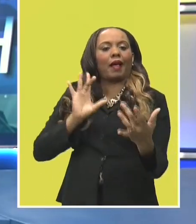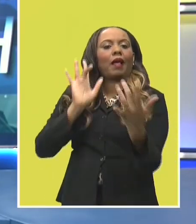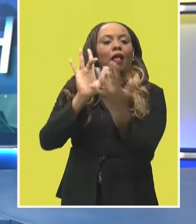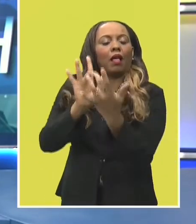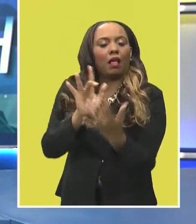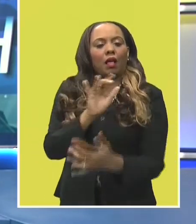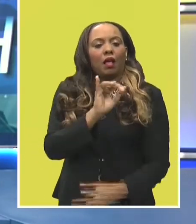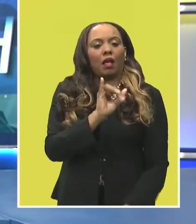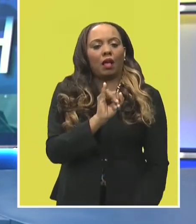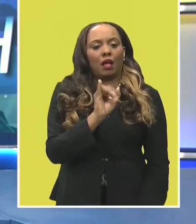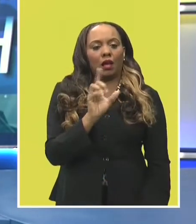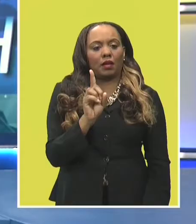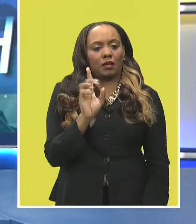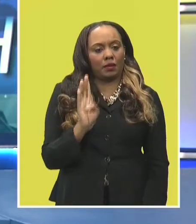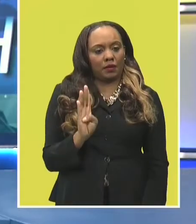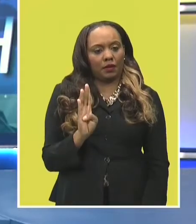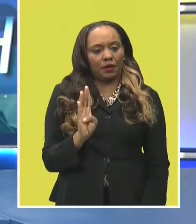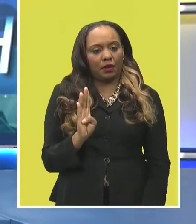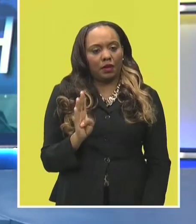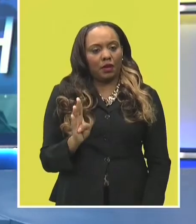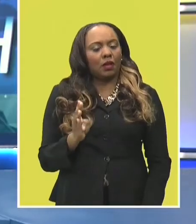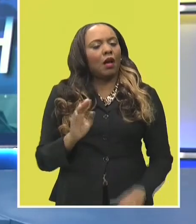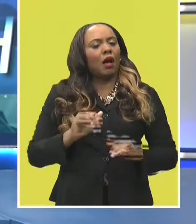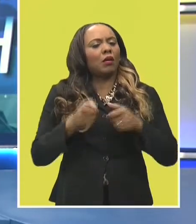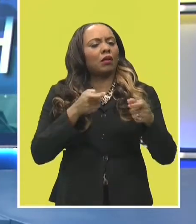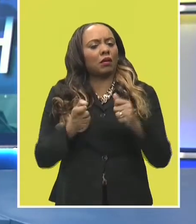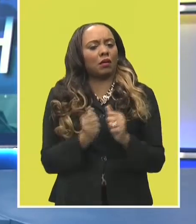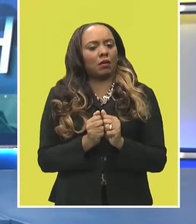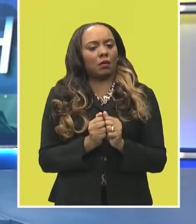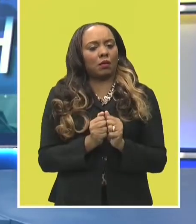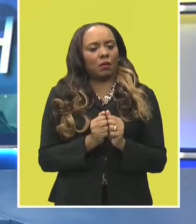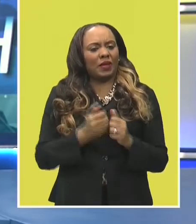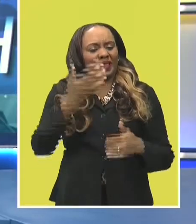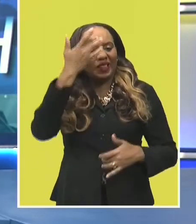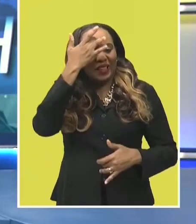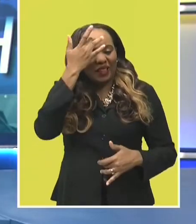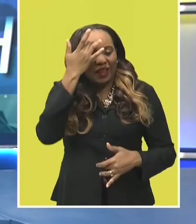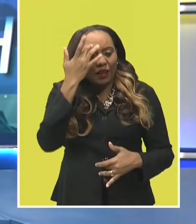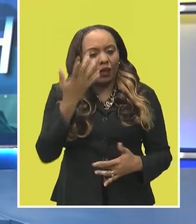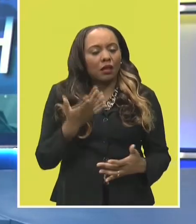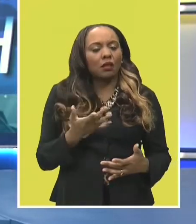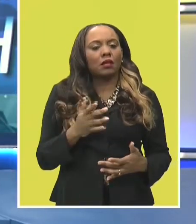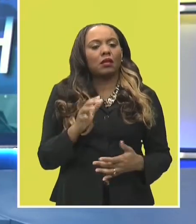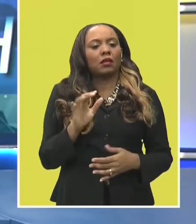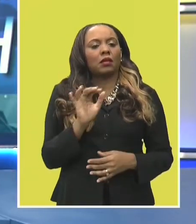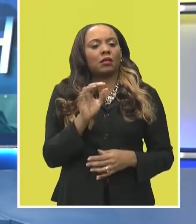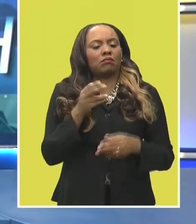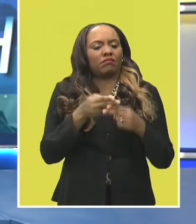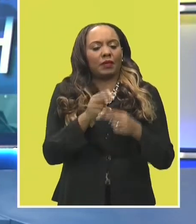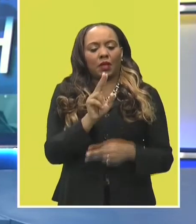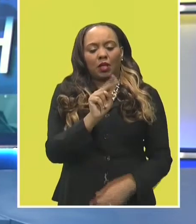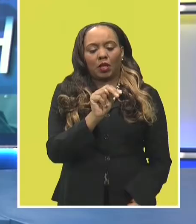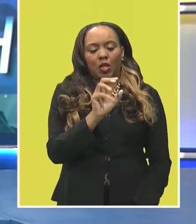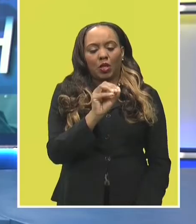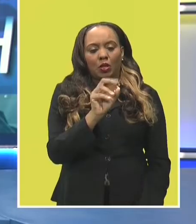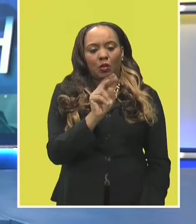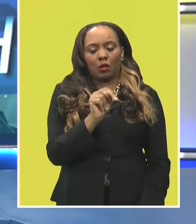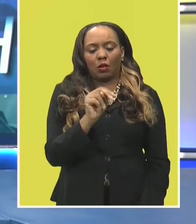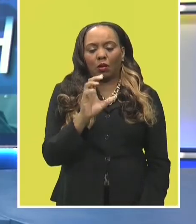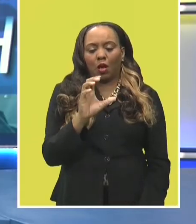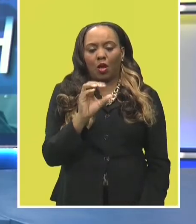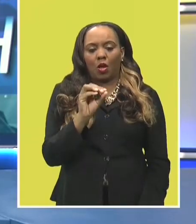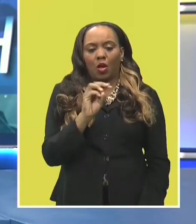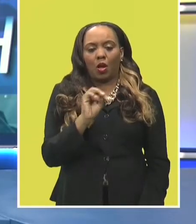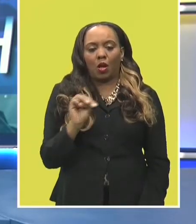for help with addressing the high prevalence of chronic non-communicable diseases on the island. General Manager of the IDB's Caribbean